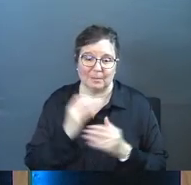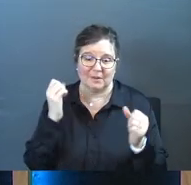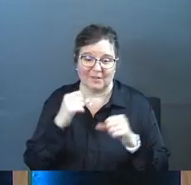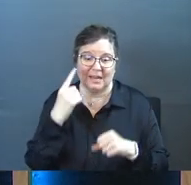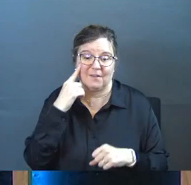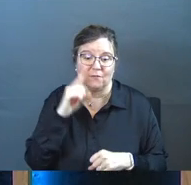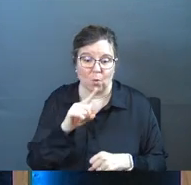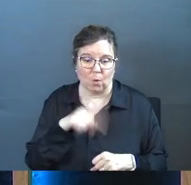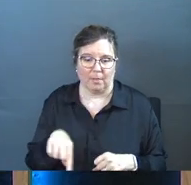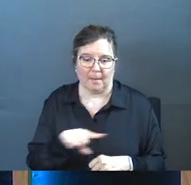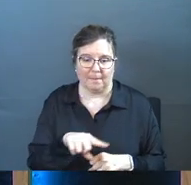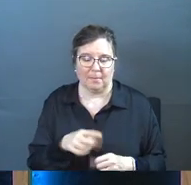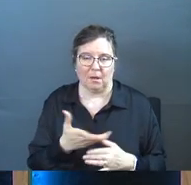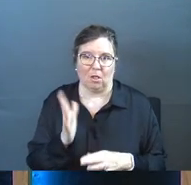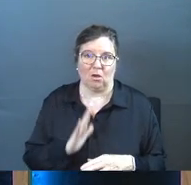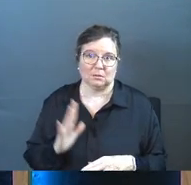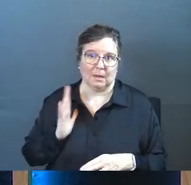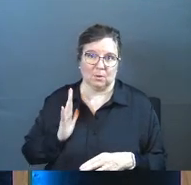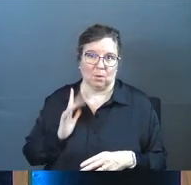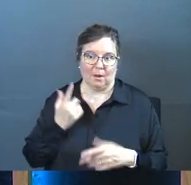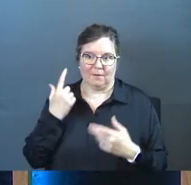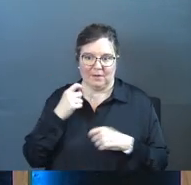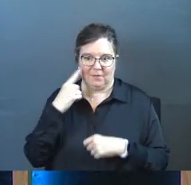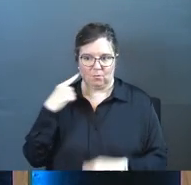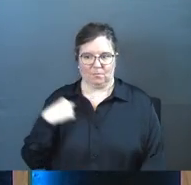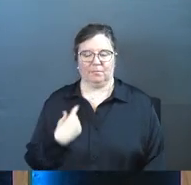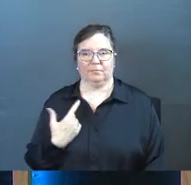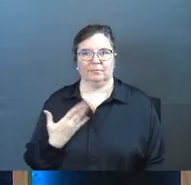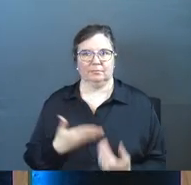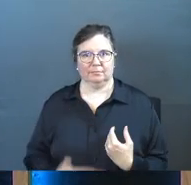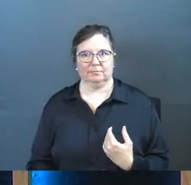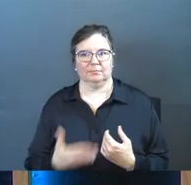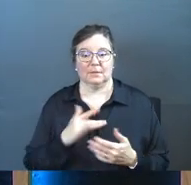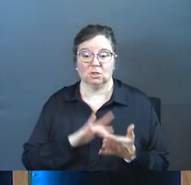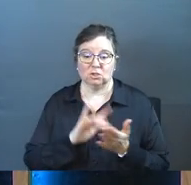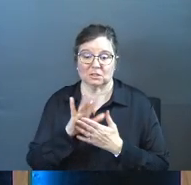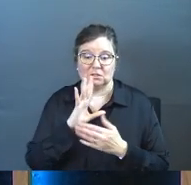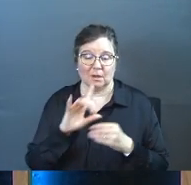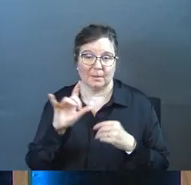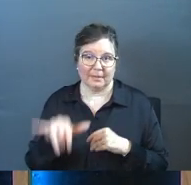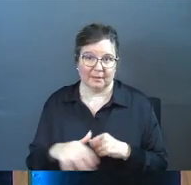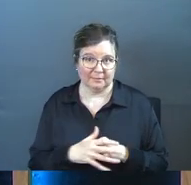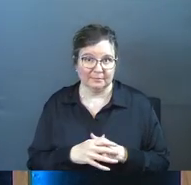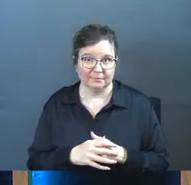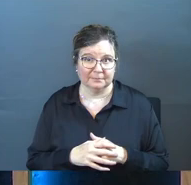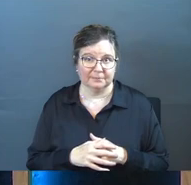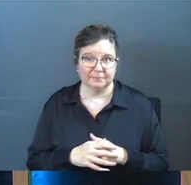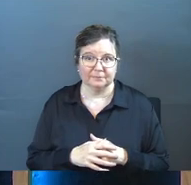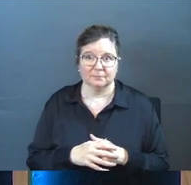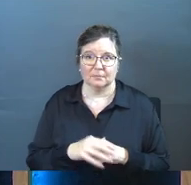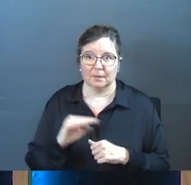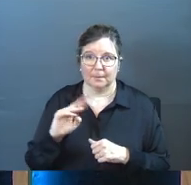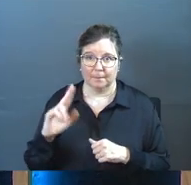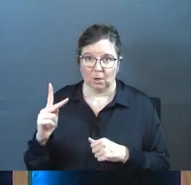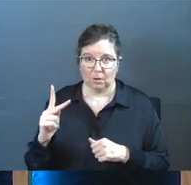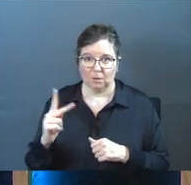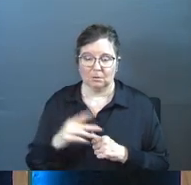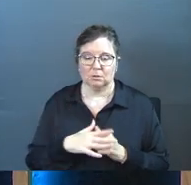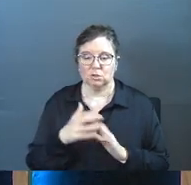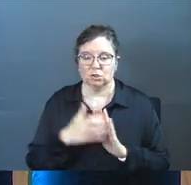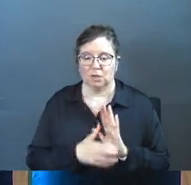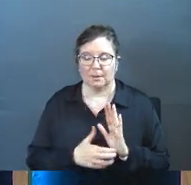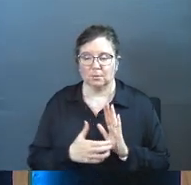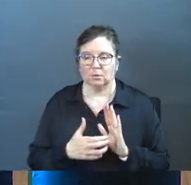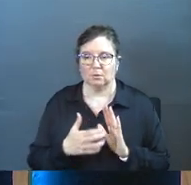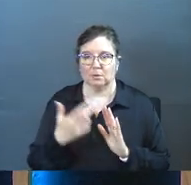for each other a long time ago. And Jesus talked about this. Remember Mark